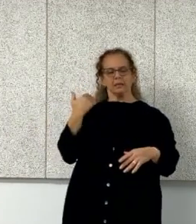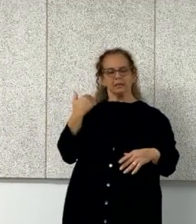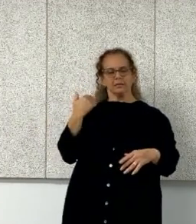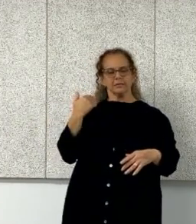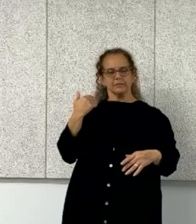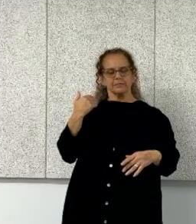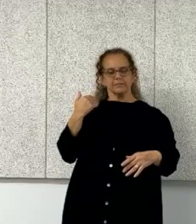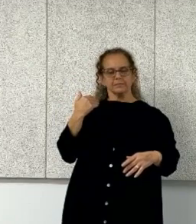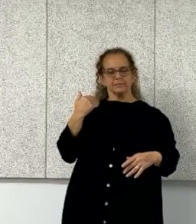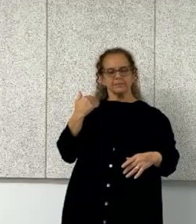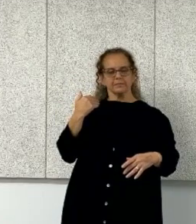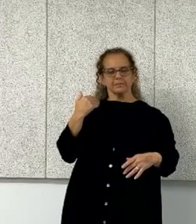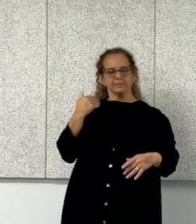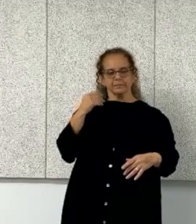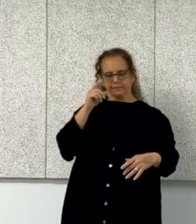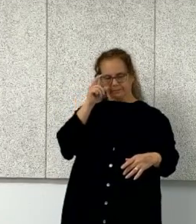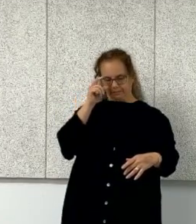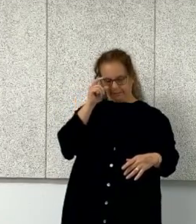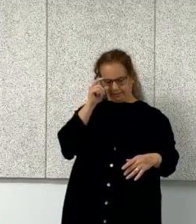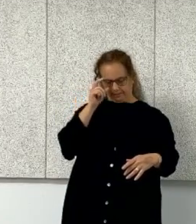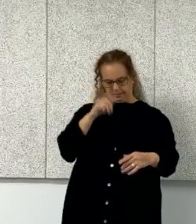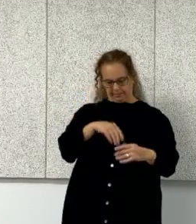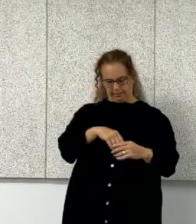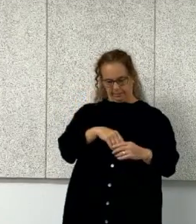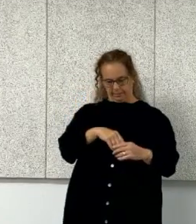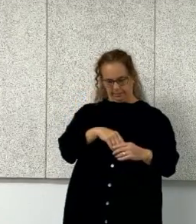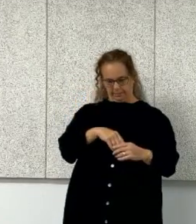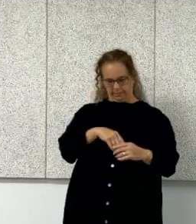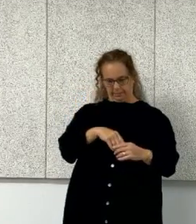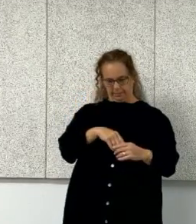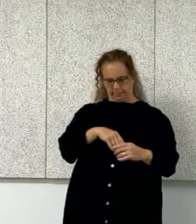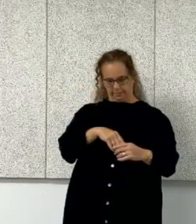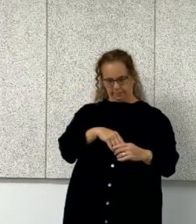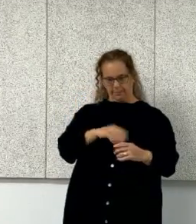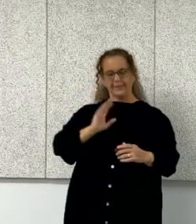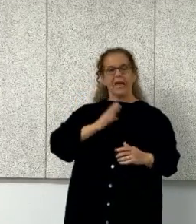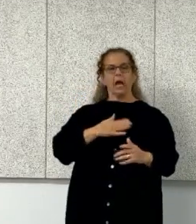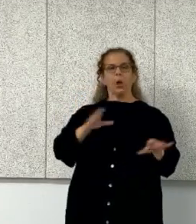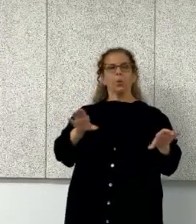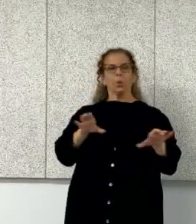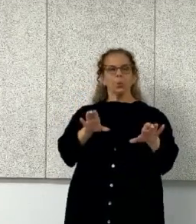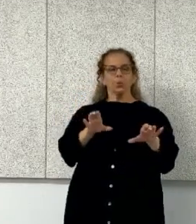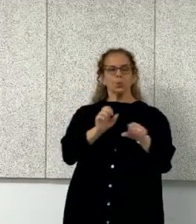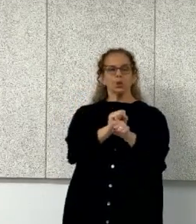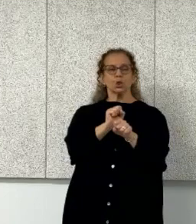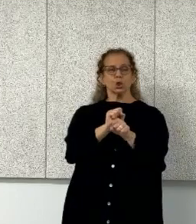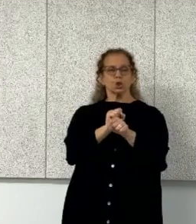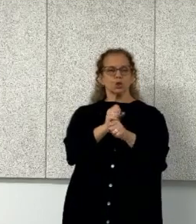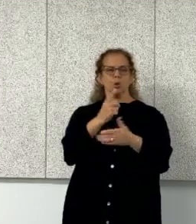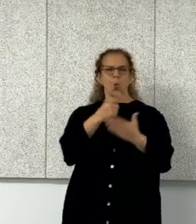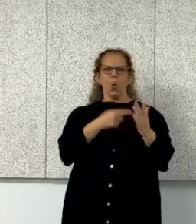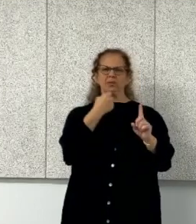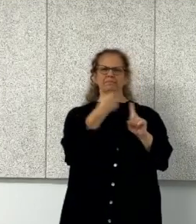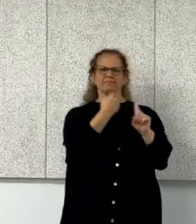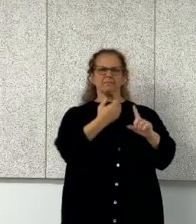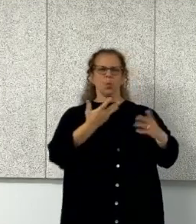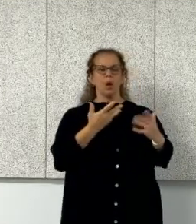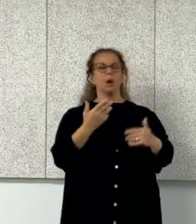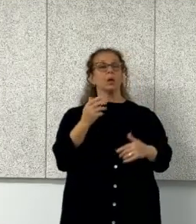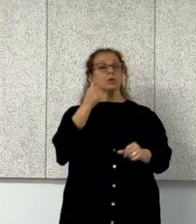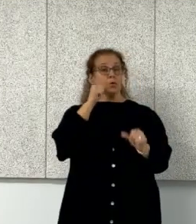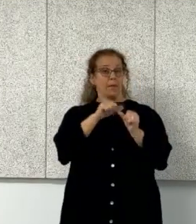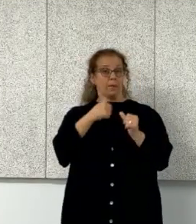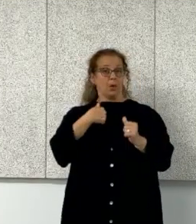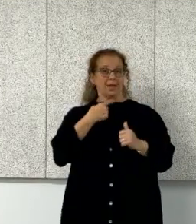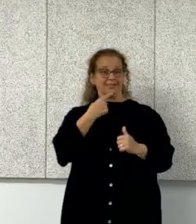coming back to kind of like the what impacts like the way we do this work, the way we think about this work. I mentioned in the beginning that I studied social work, and I did that